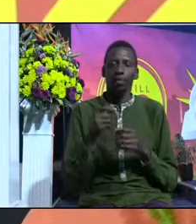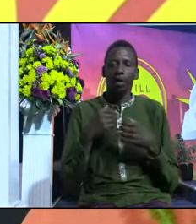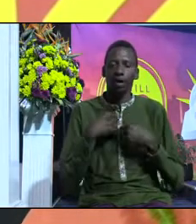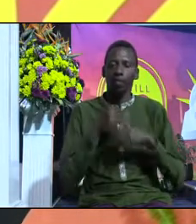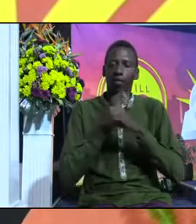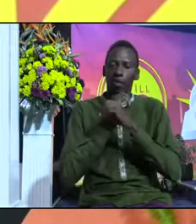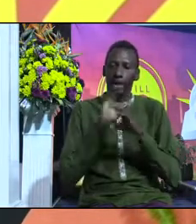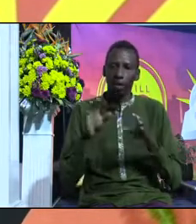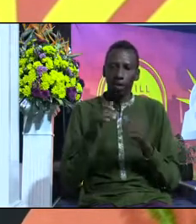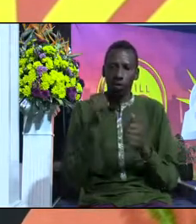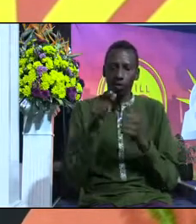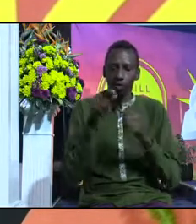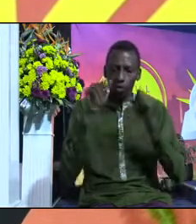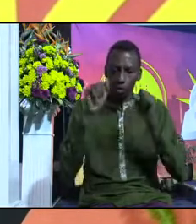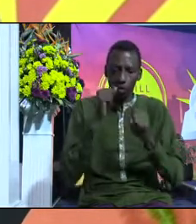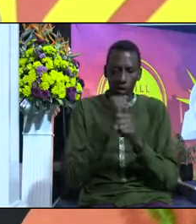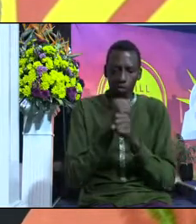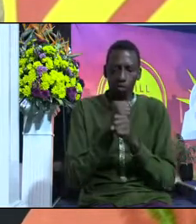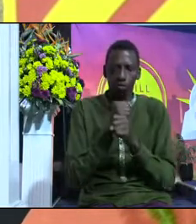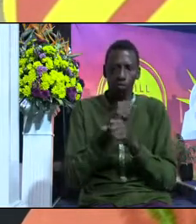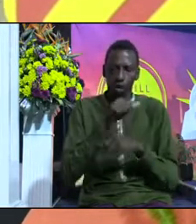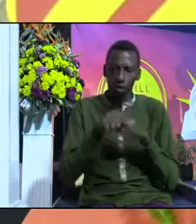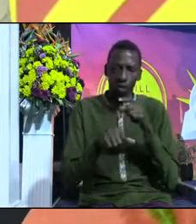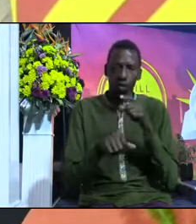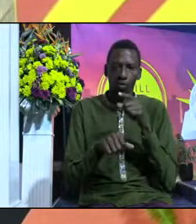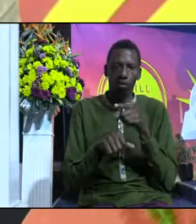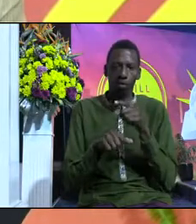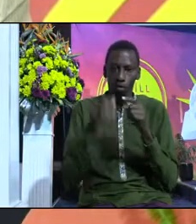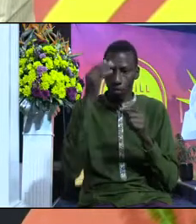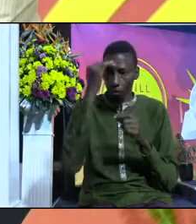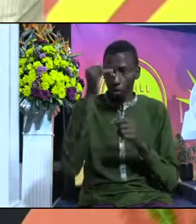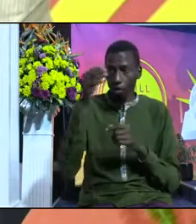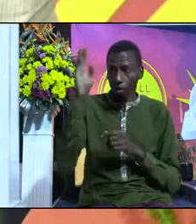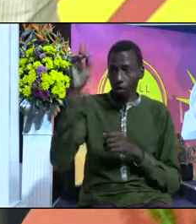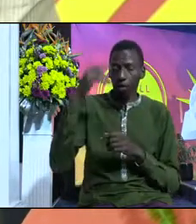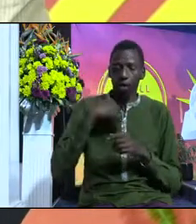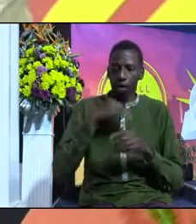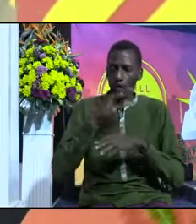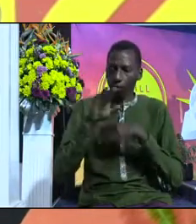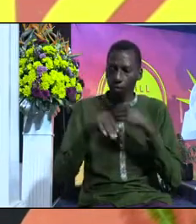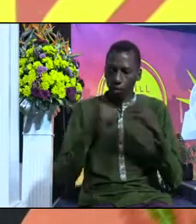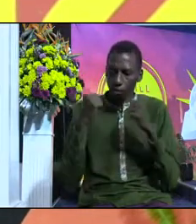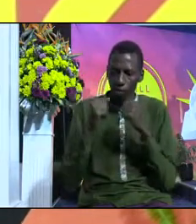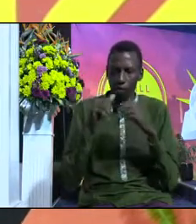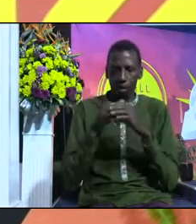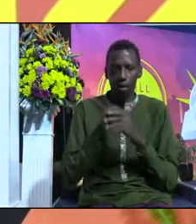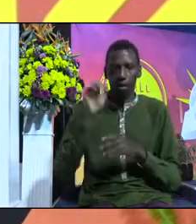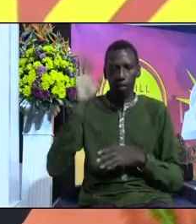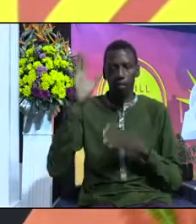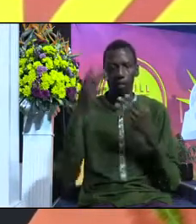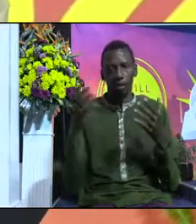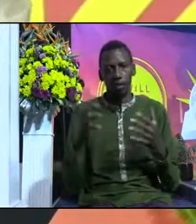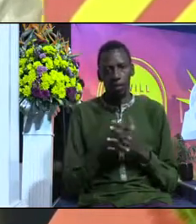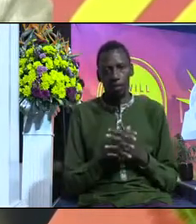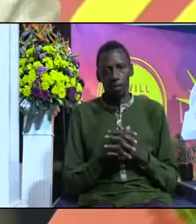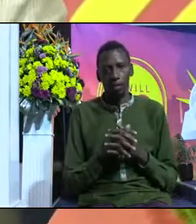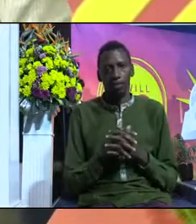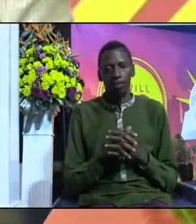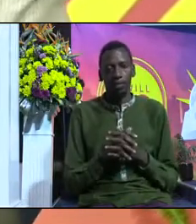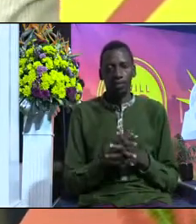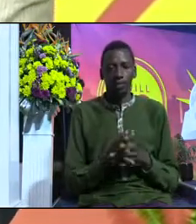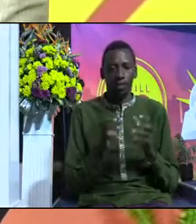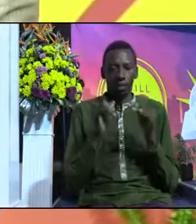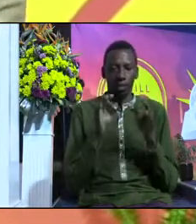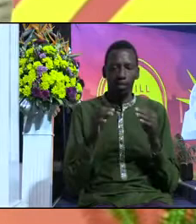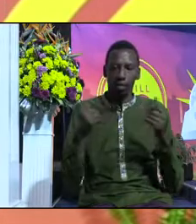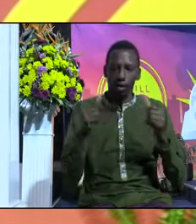it. Because my Father's got all power in his hands. If anybody tells you that